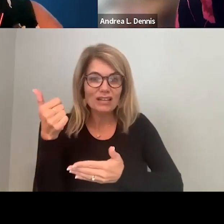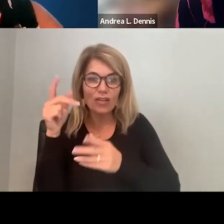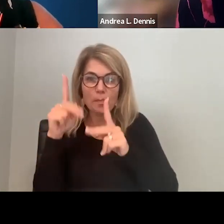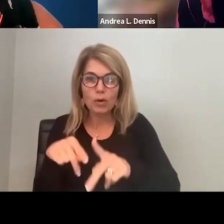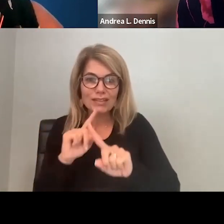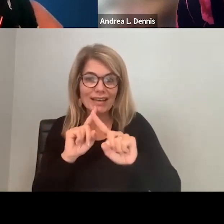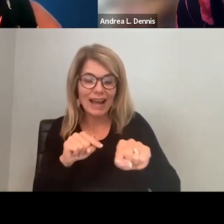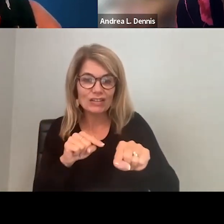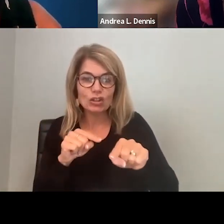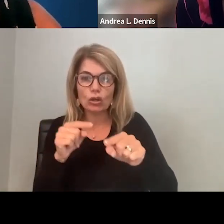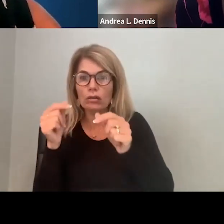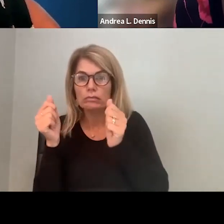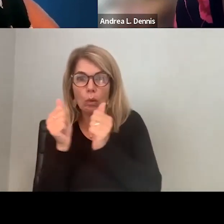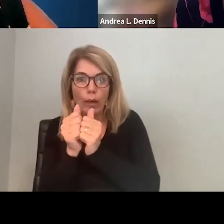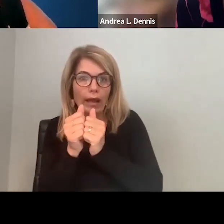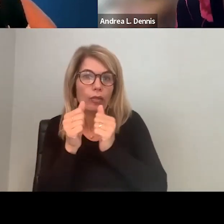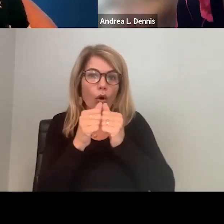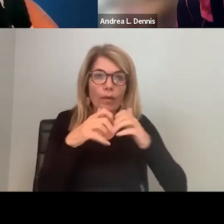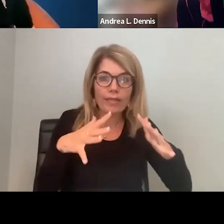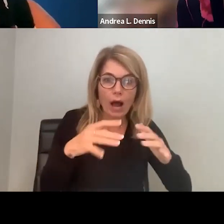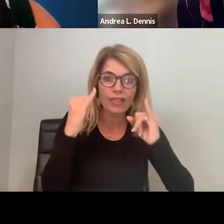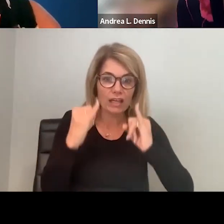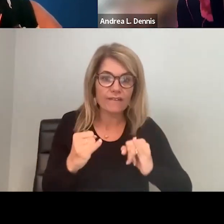the individual's consent. I'm